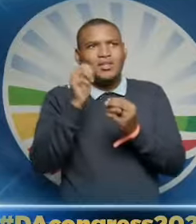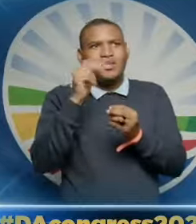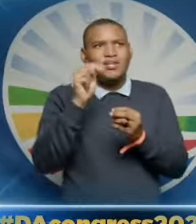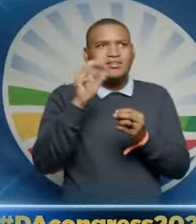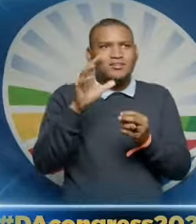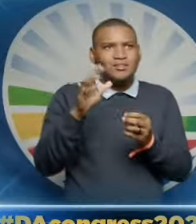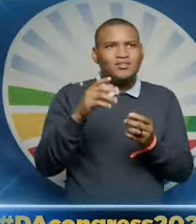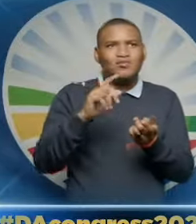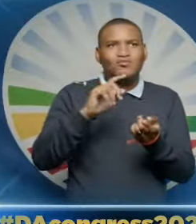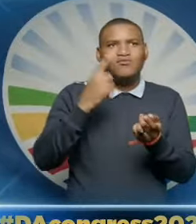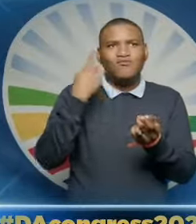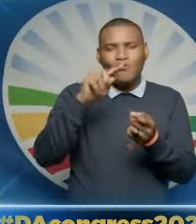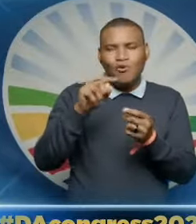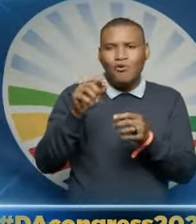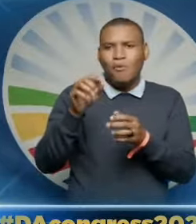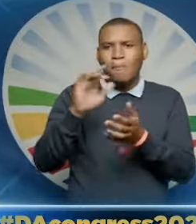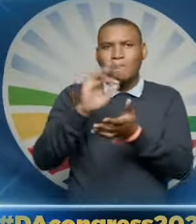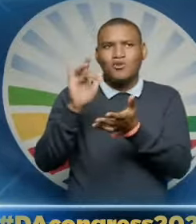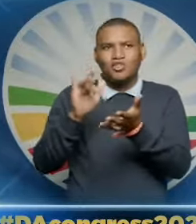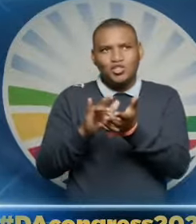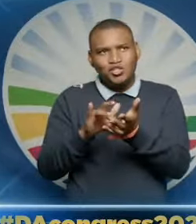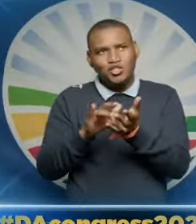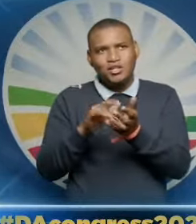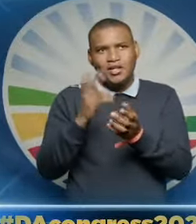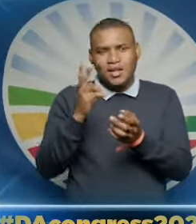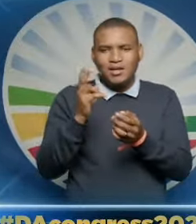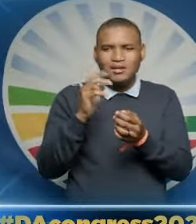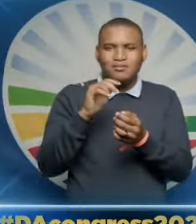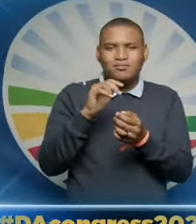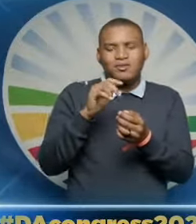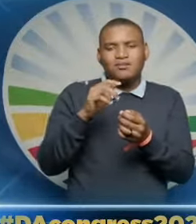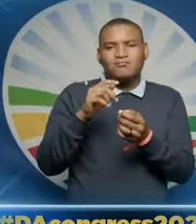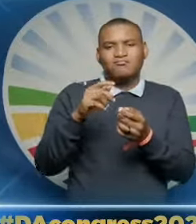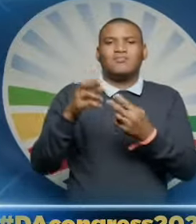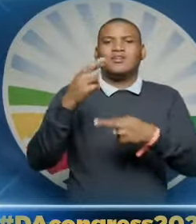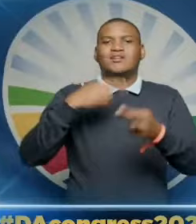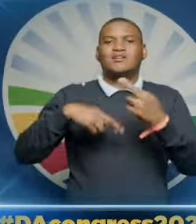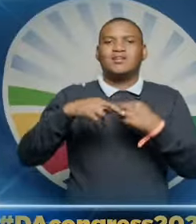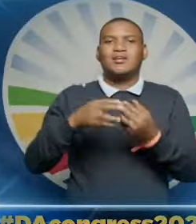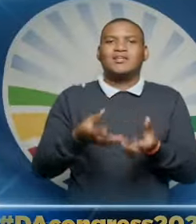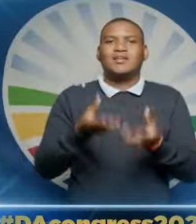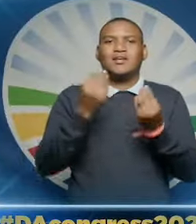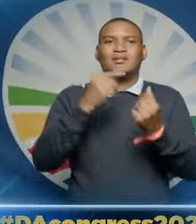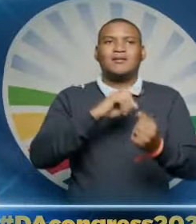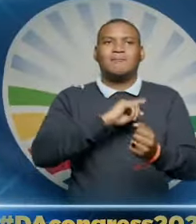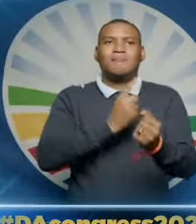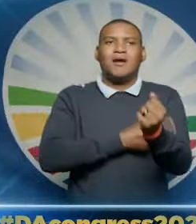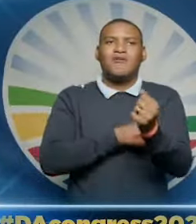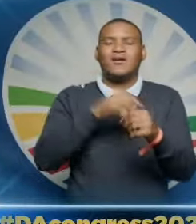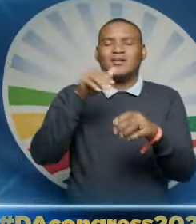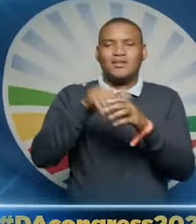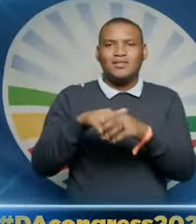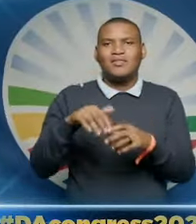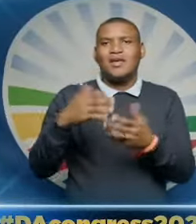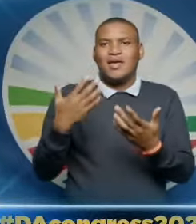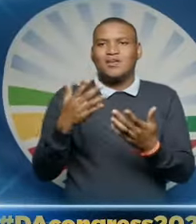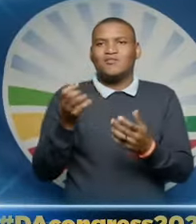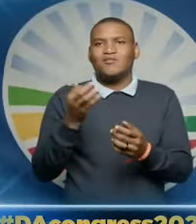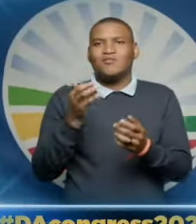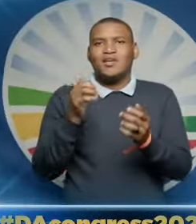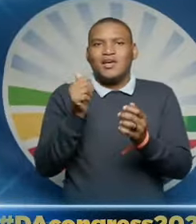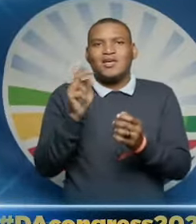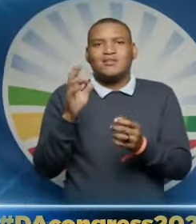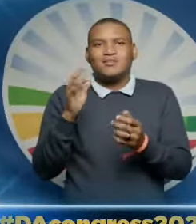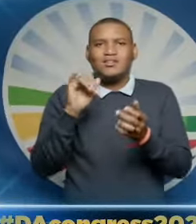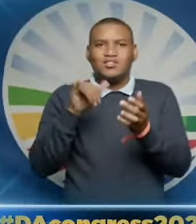for positions for themselves, like MMC positions, and in return give power back into the hands of the ANC. And this really is a betrayal